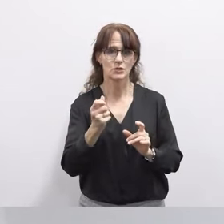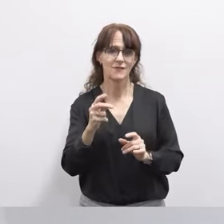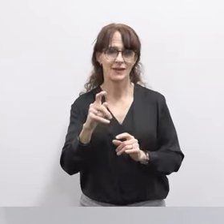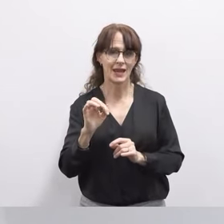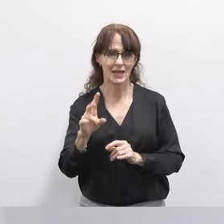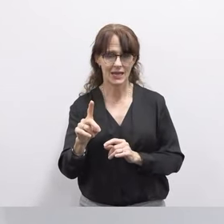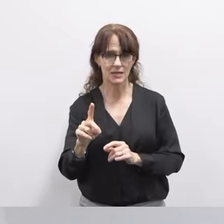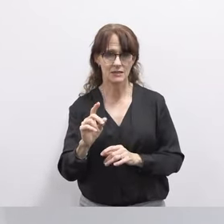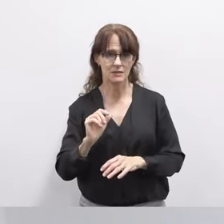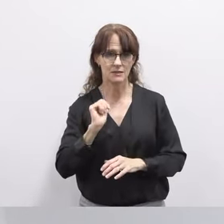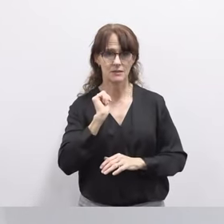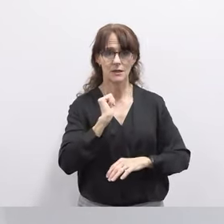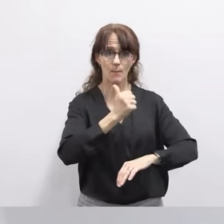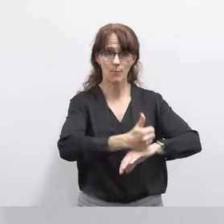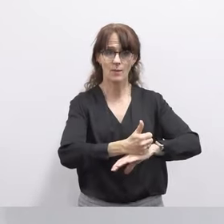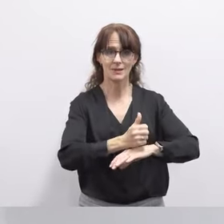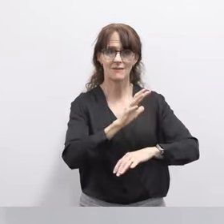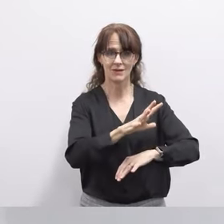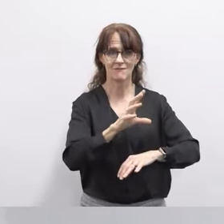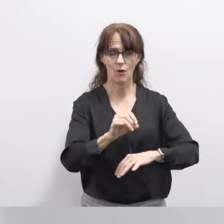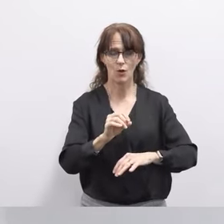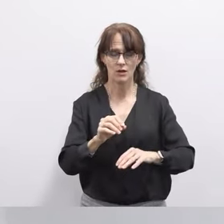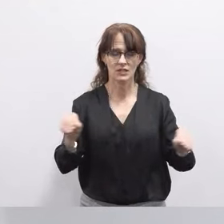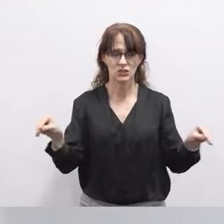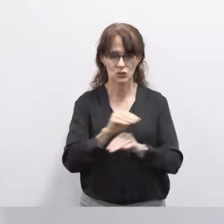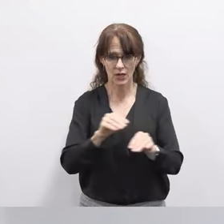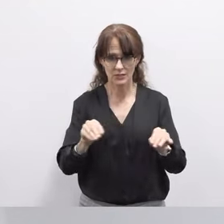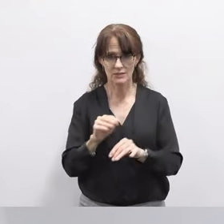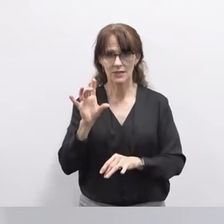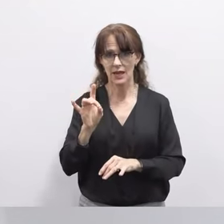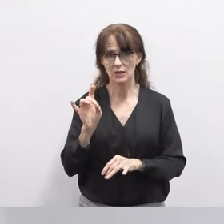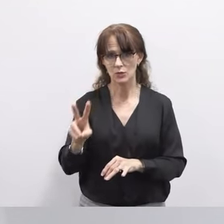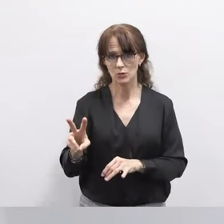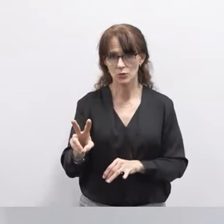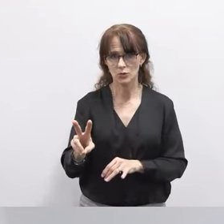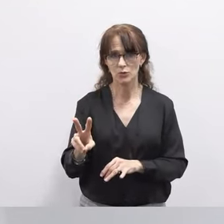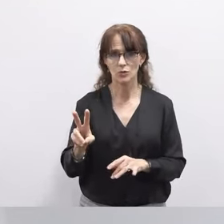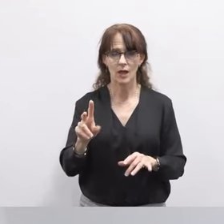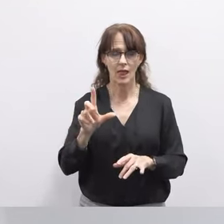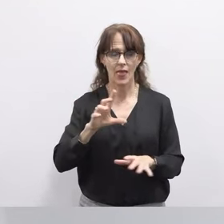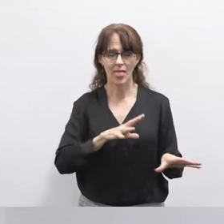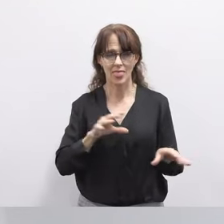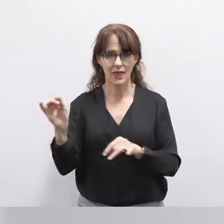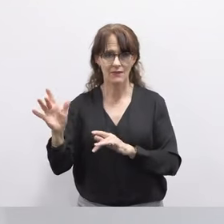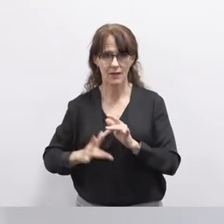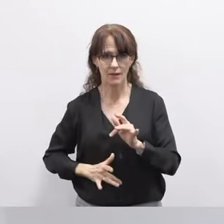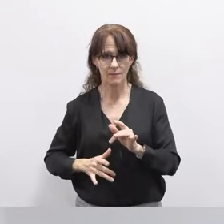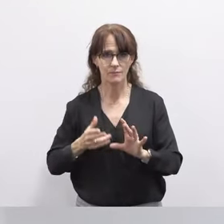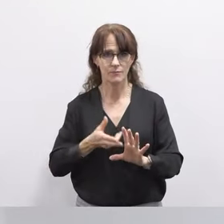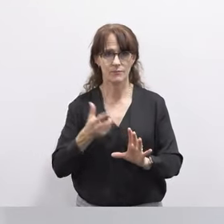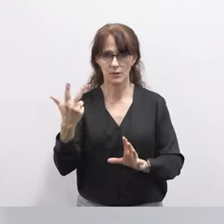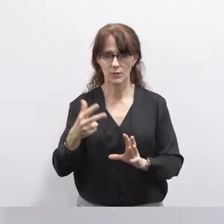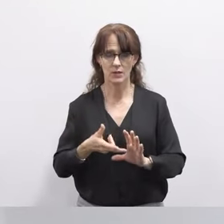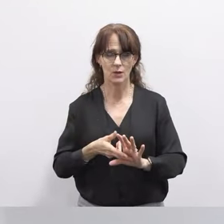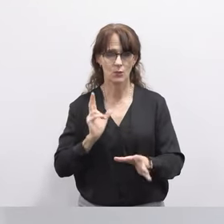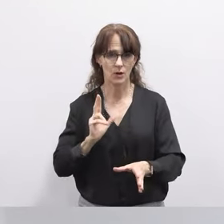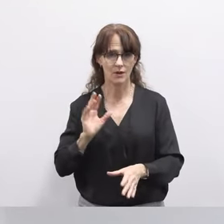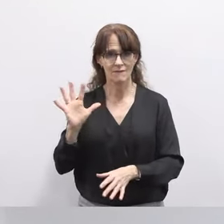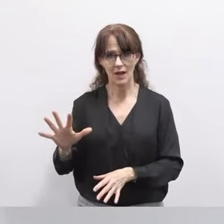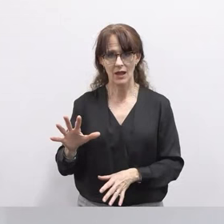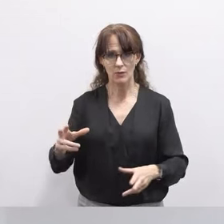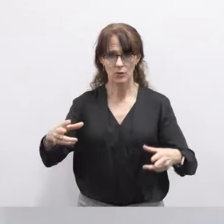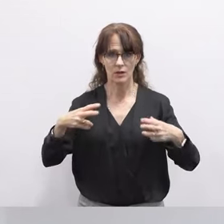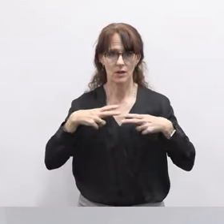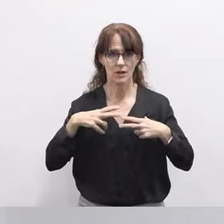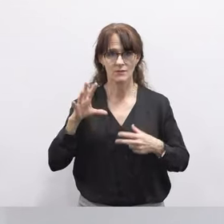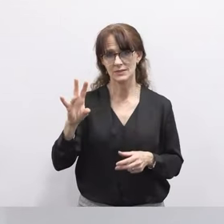for appointments, we have 54. In service changes, we have 82. Leaves of absence, we have 3. Resignations, we have 5. And retirements,